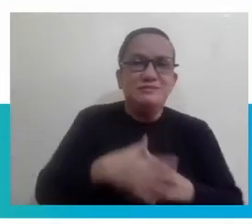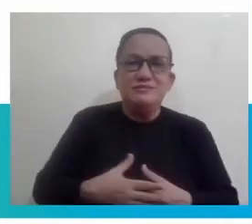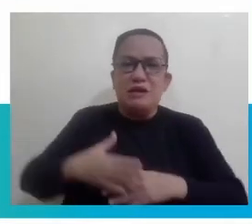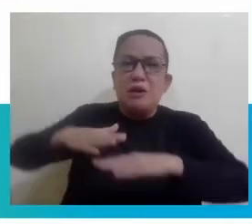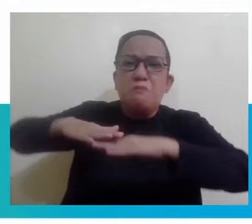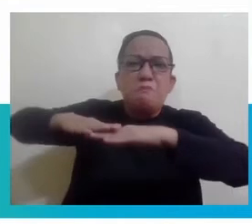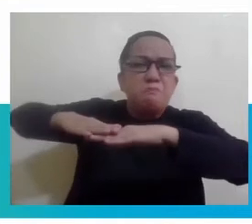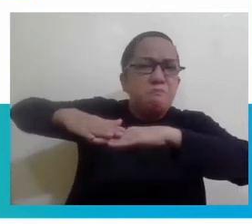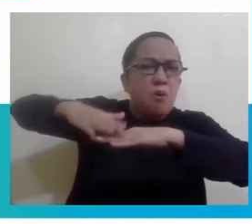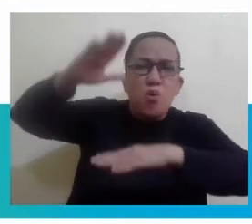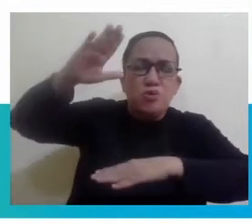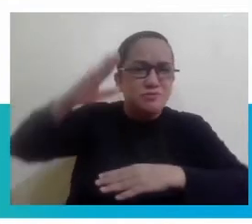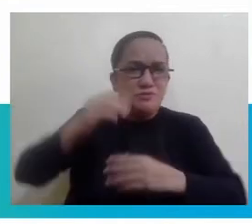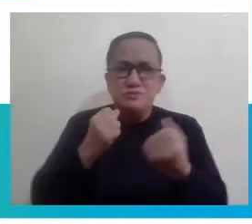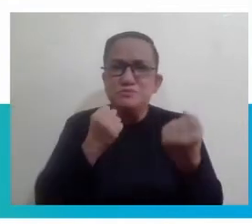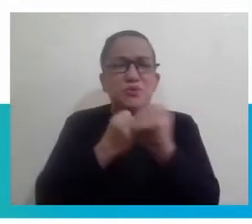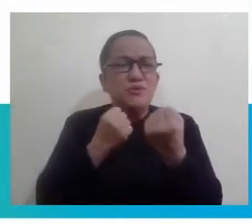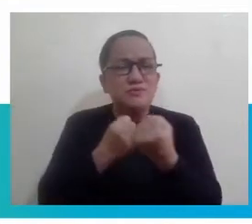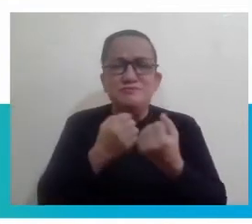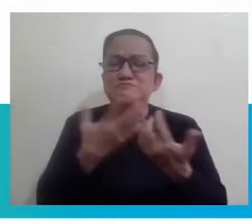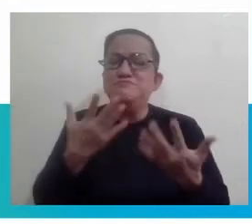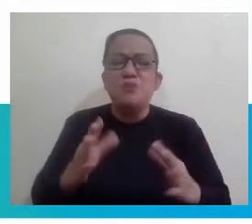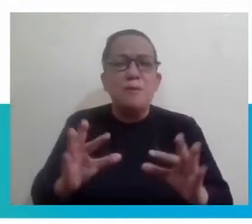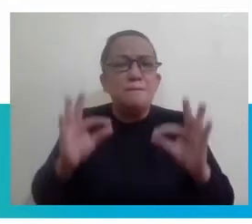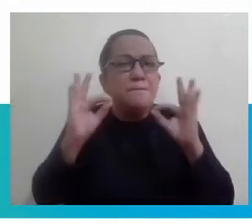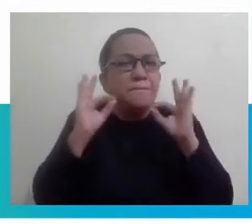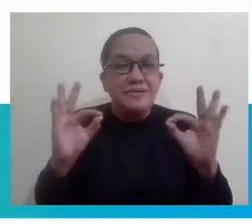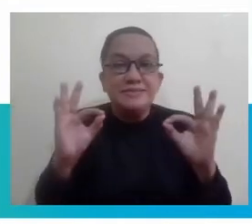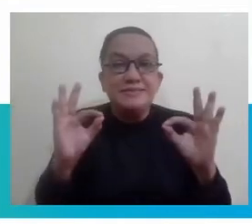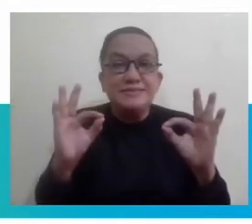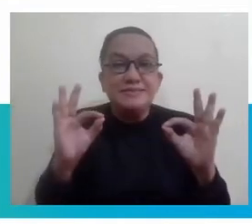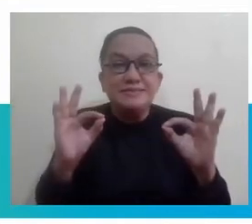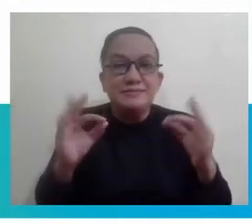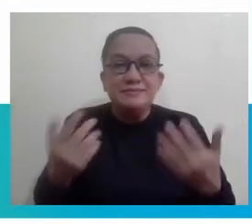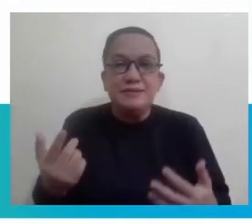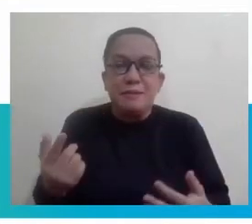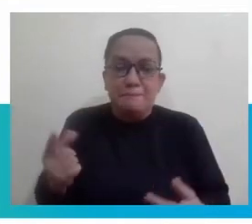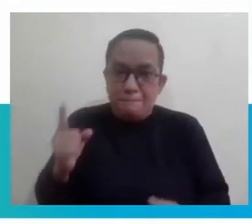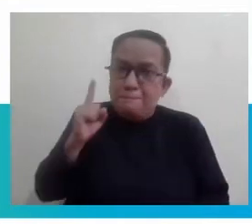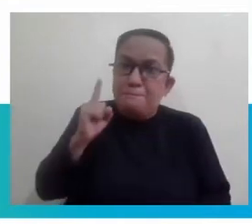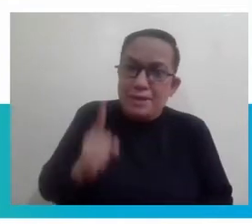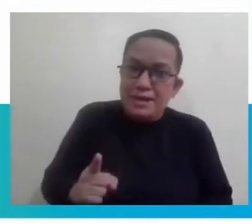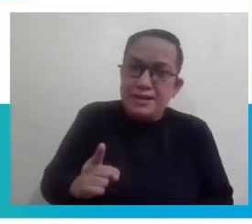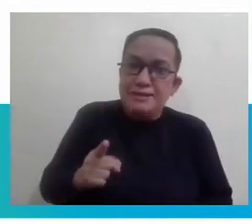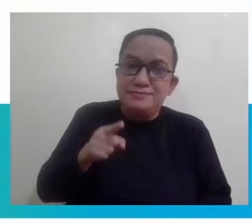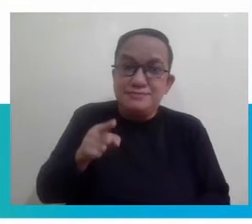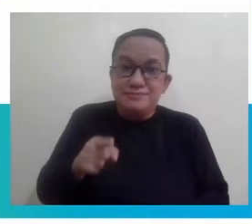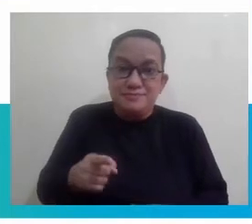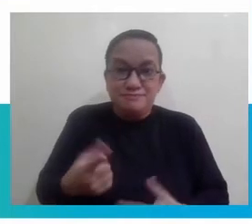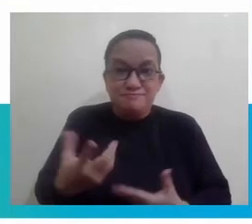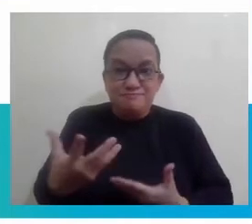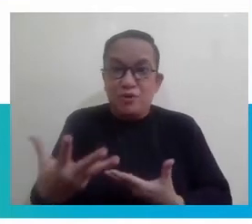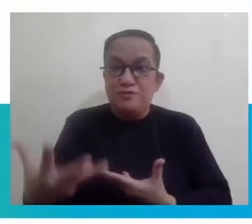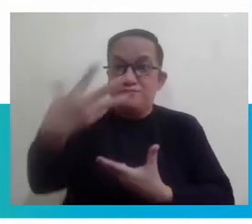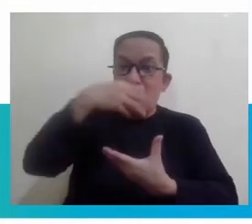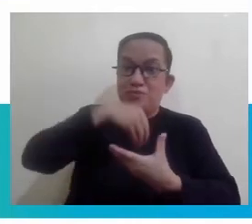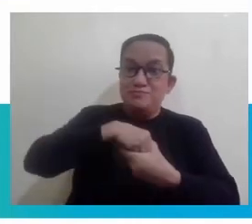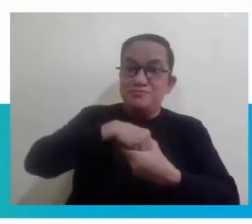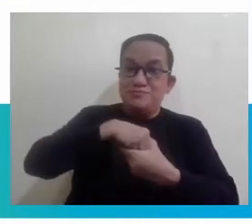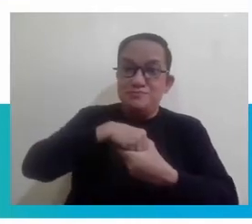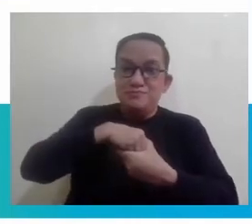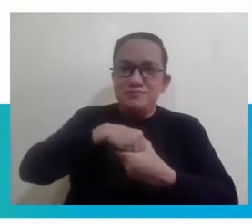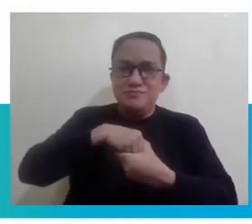Shaping and building an inclusive post-COVID future that leaves no one behind, in harmony with